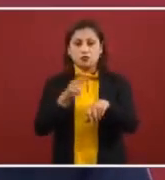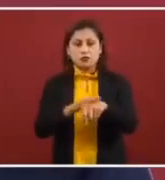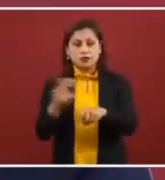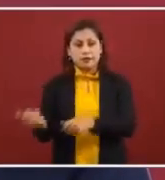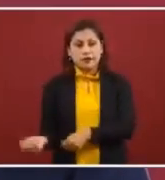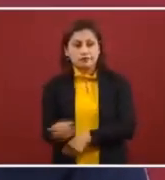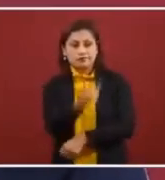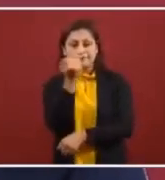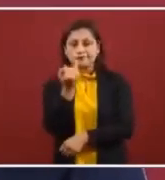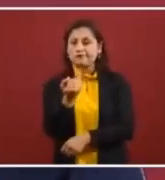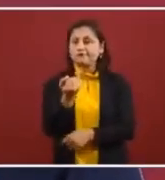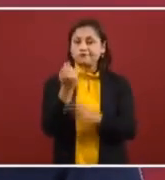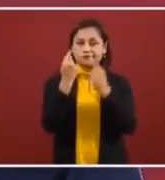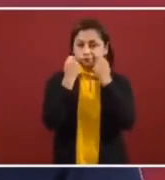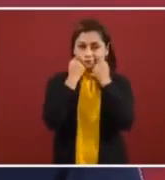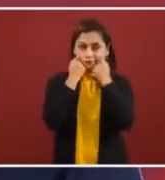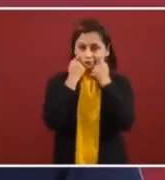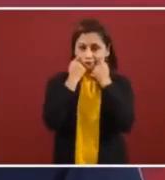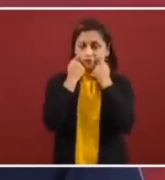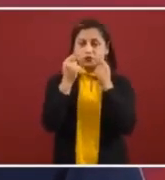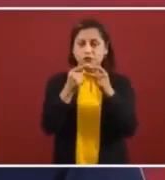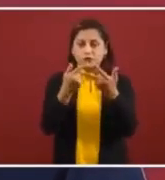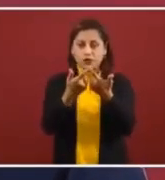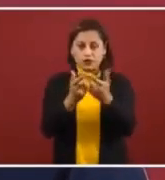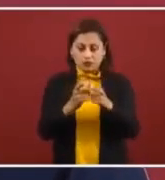most outskirts hospitals,